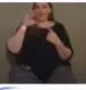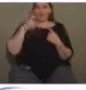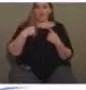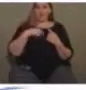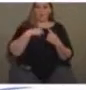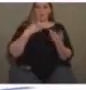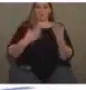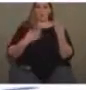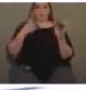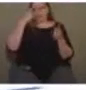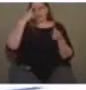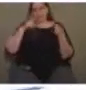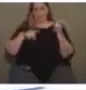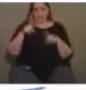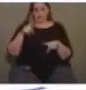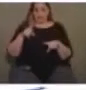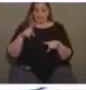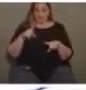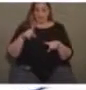probably agree